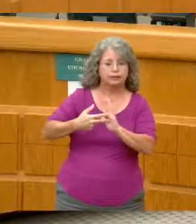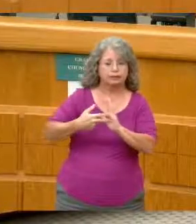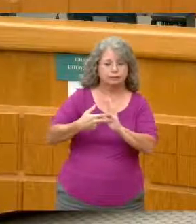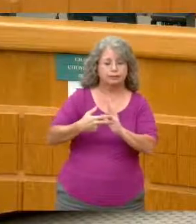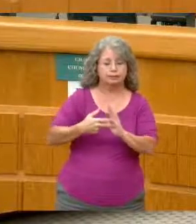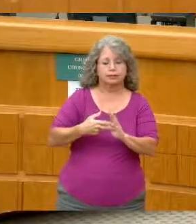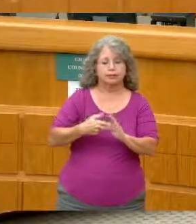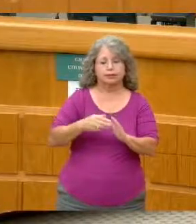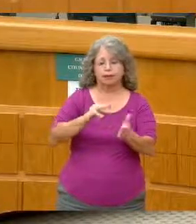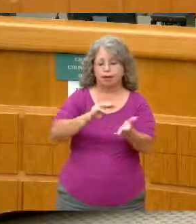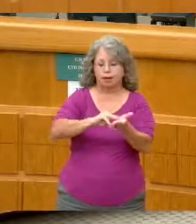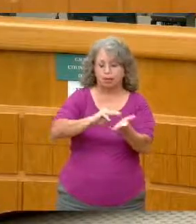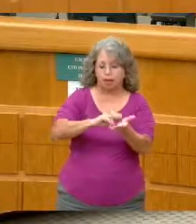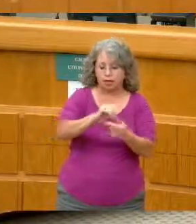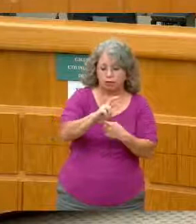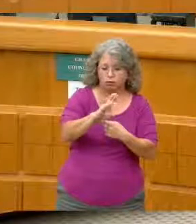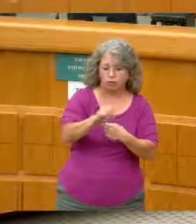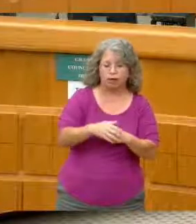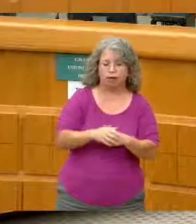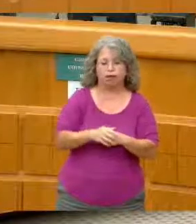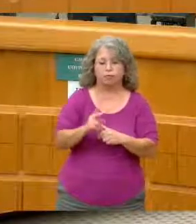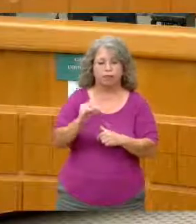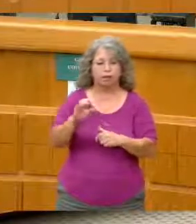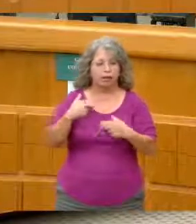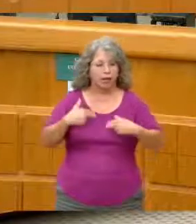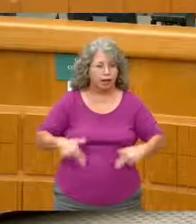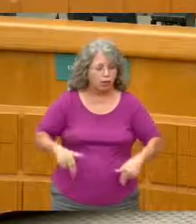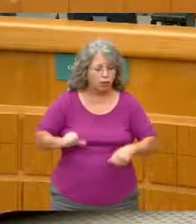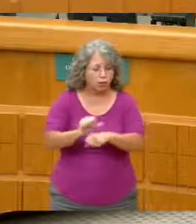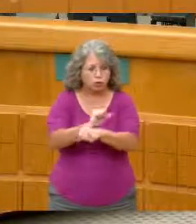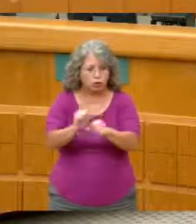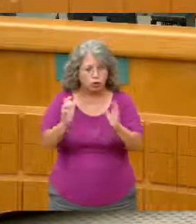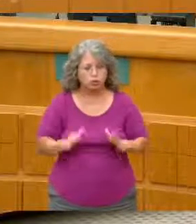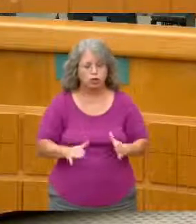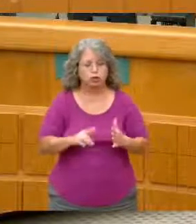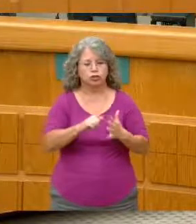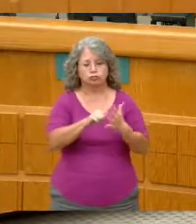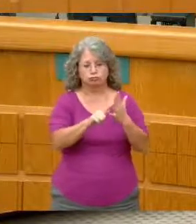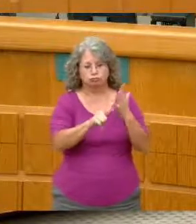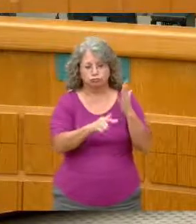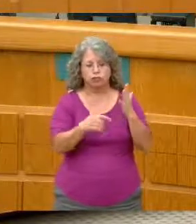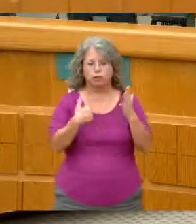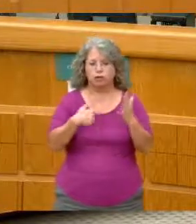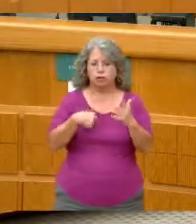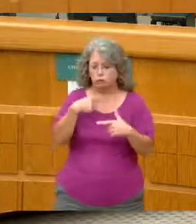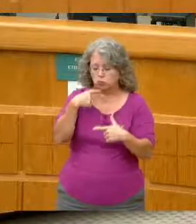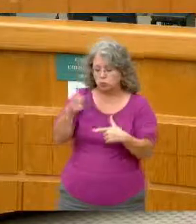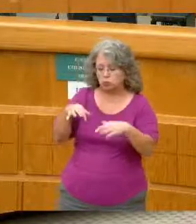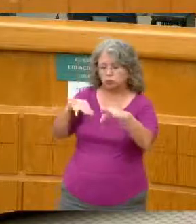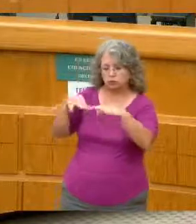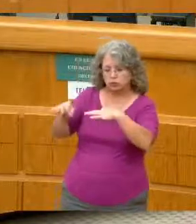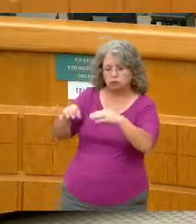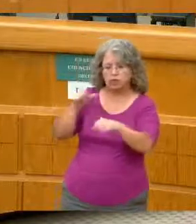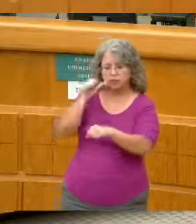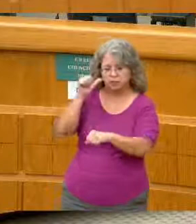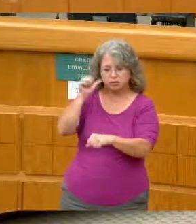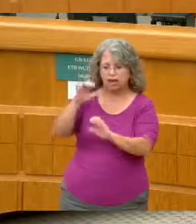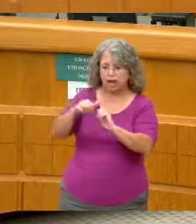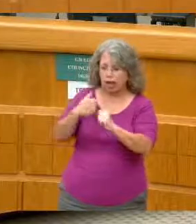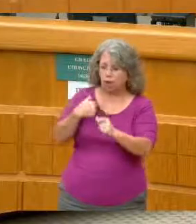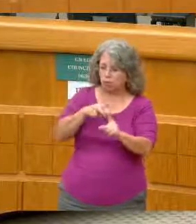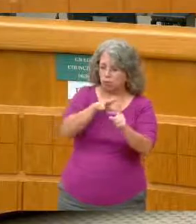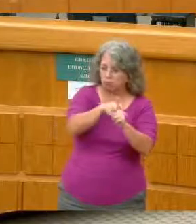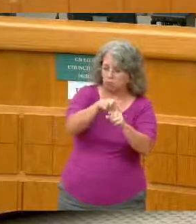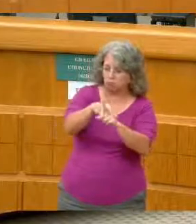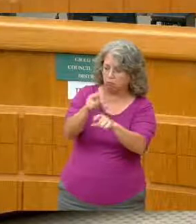purposes of medical care, public health, and personnel. We talked yesterday about how we've put these funds to